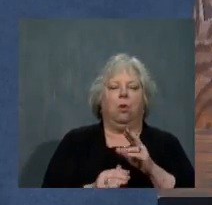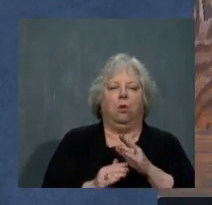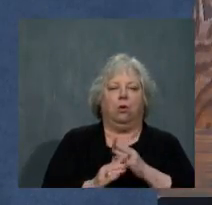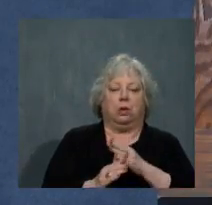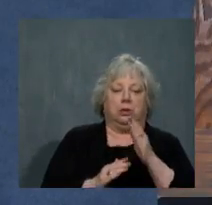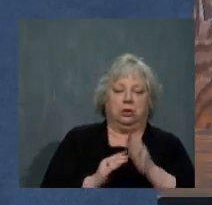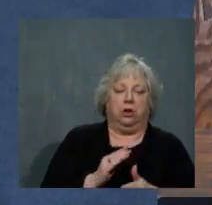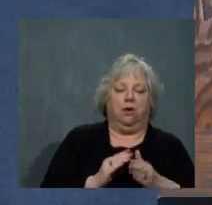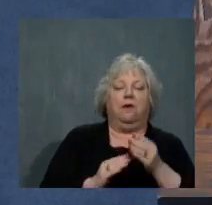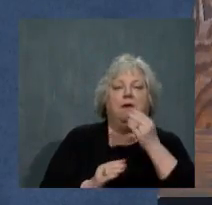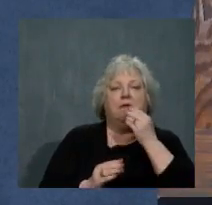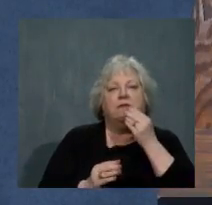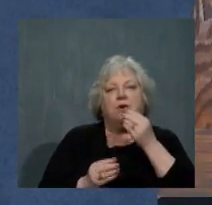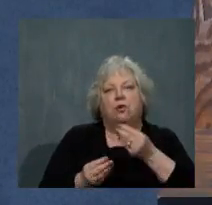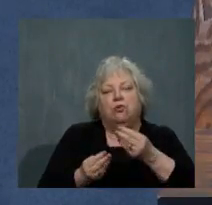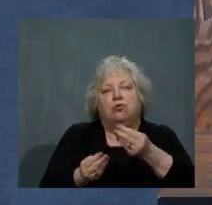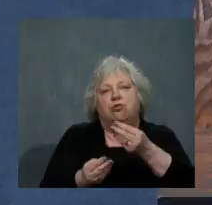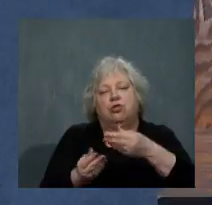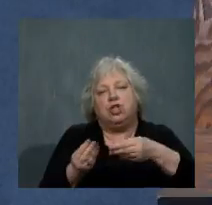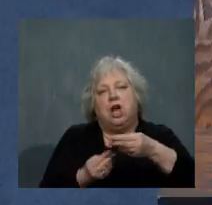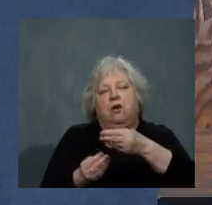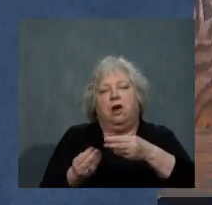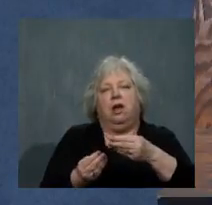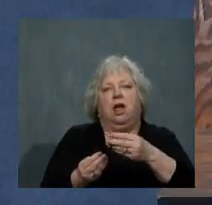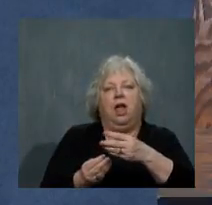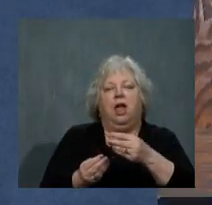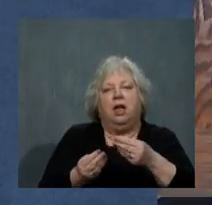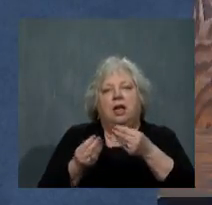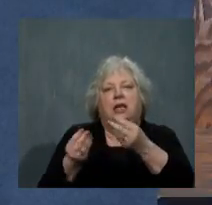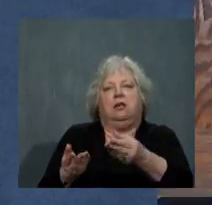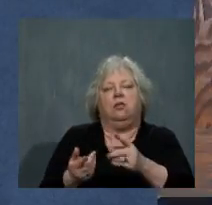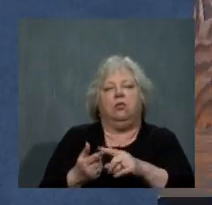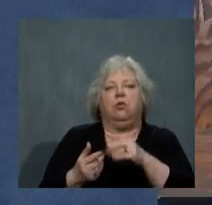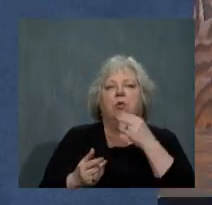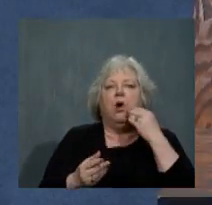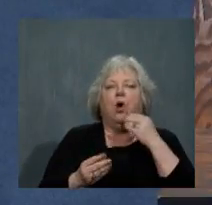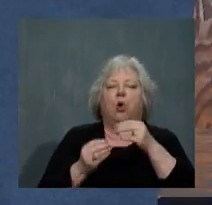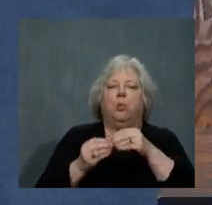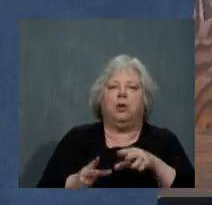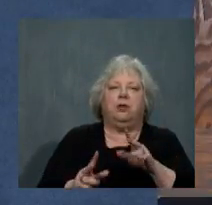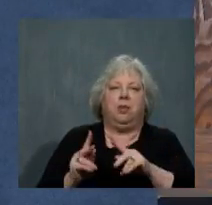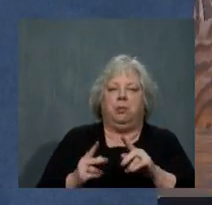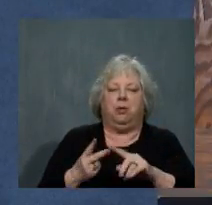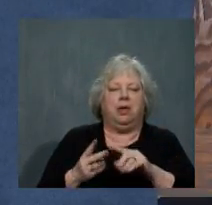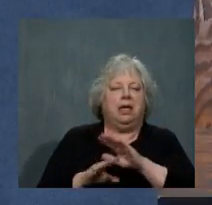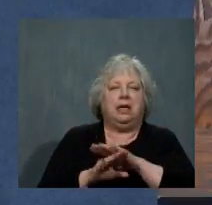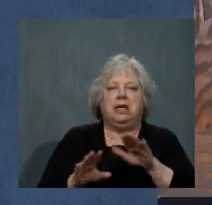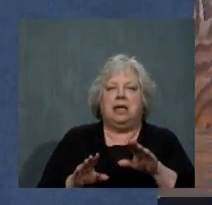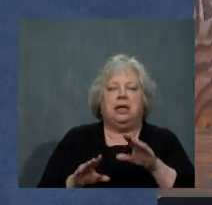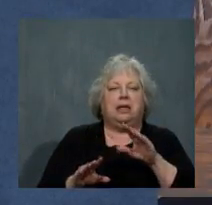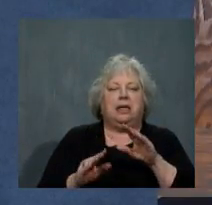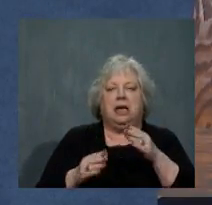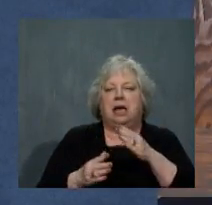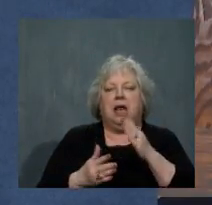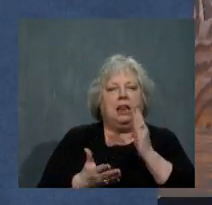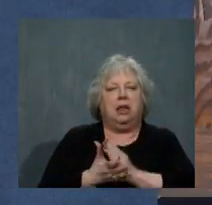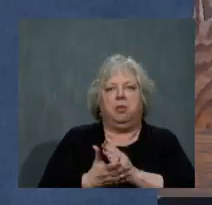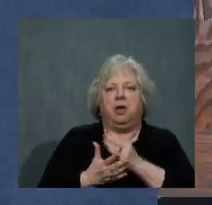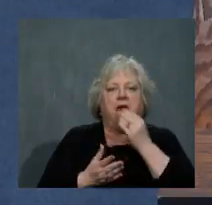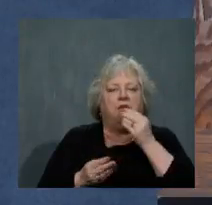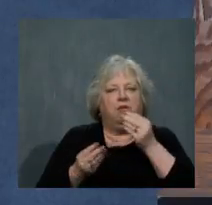curtail food sharing for and to the homeless. It doesn't eliminate food sharing in downtown Little